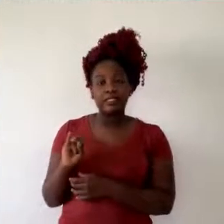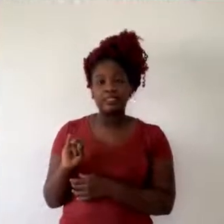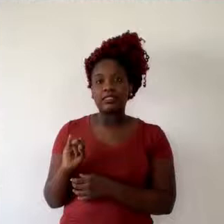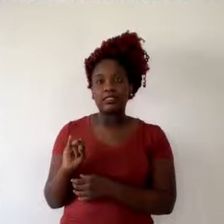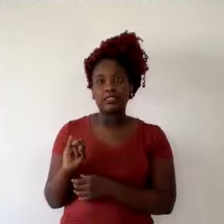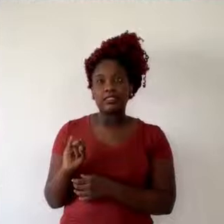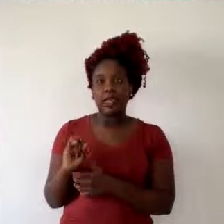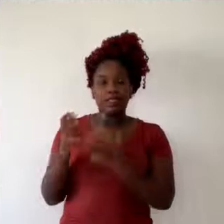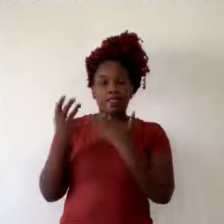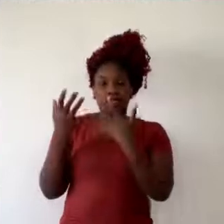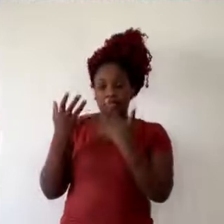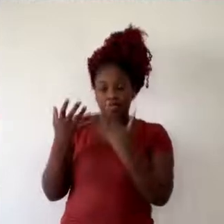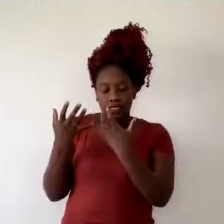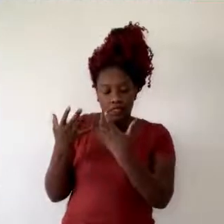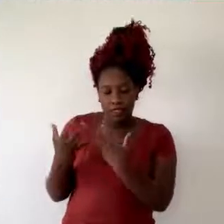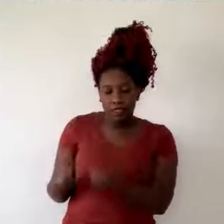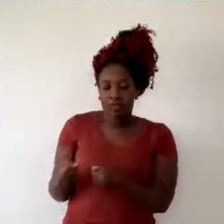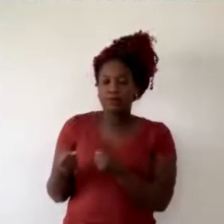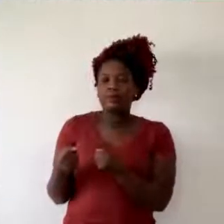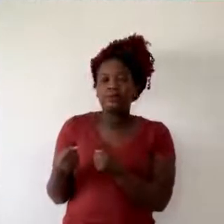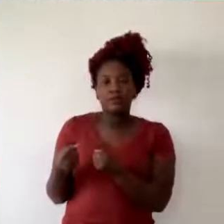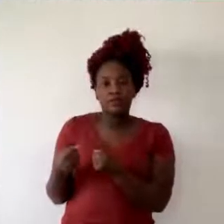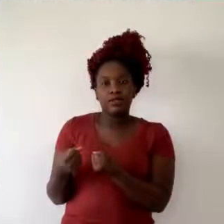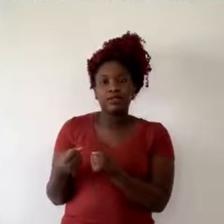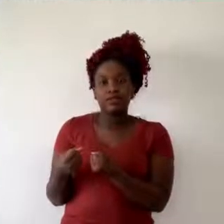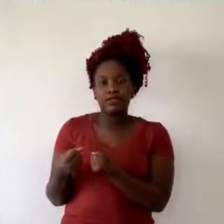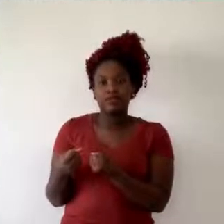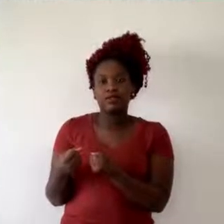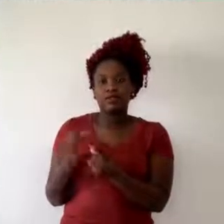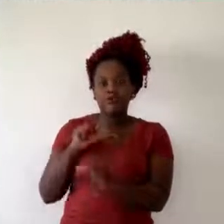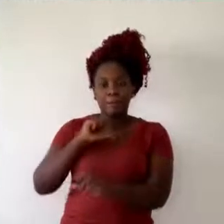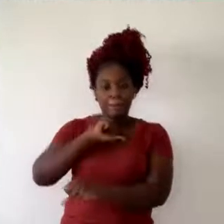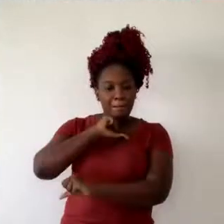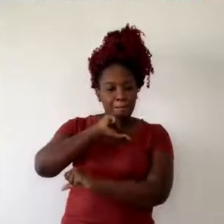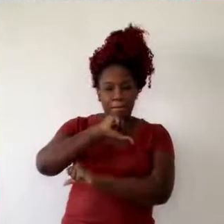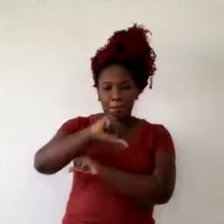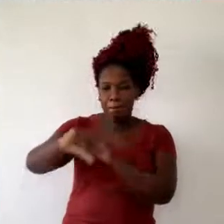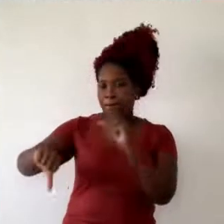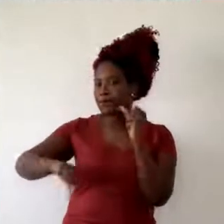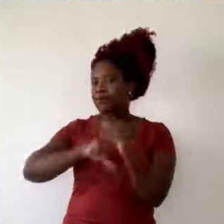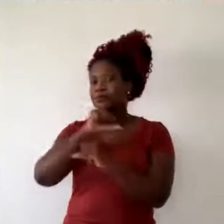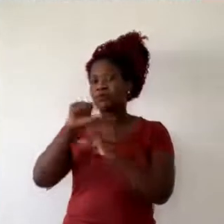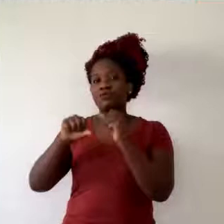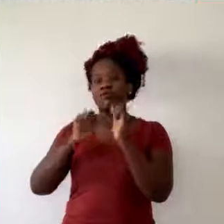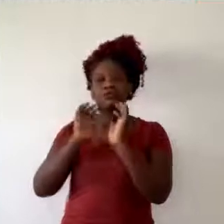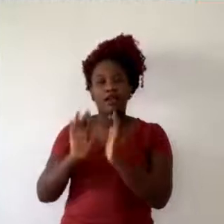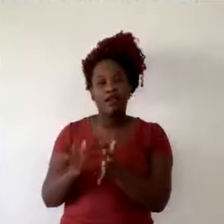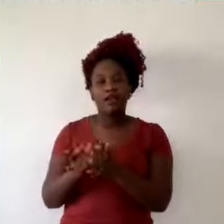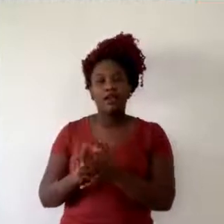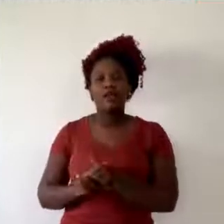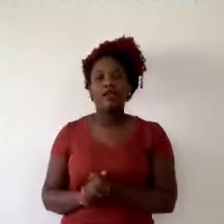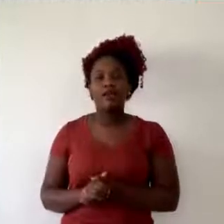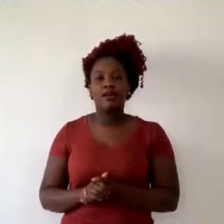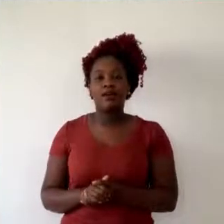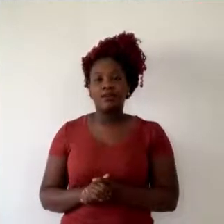which you are satisfied in deconstructing this within yourself.